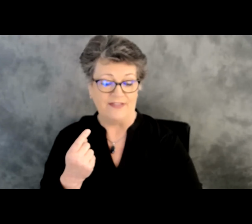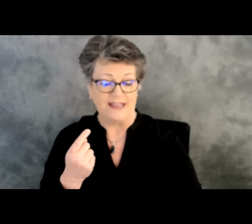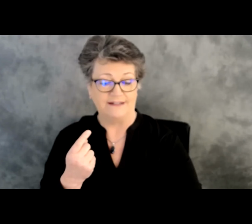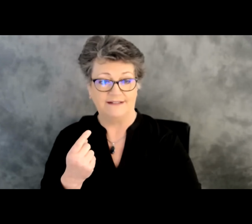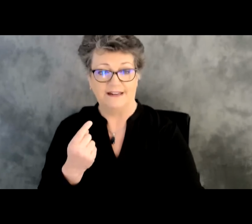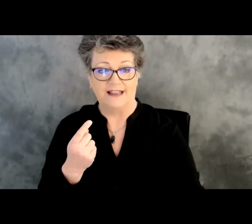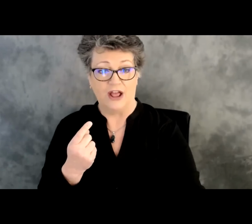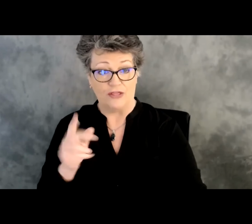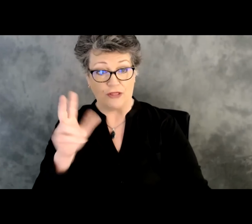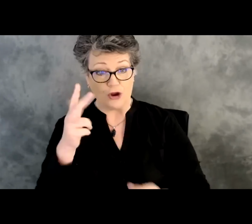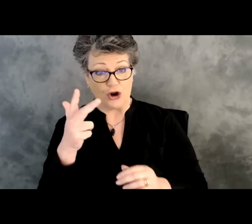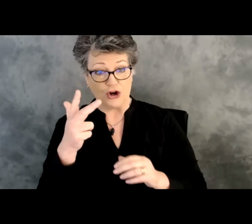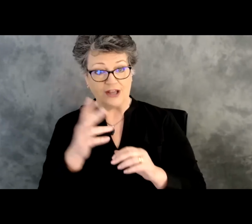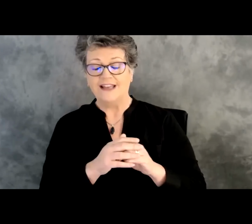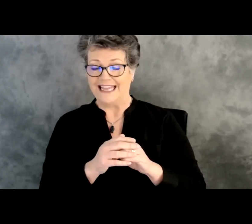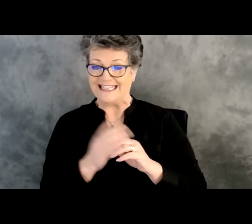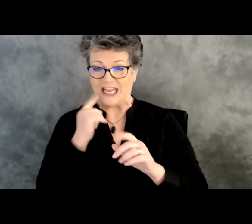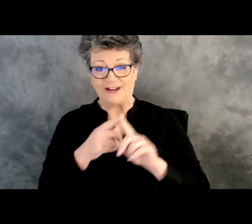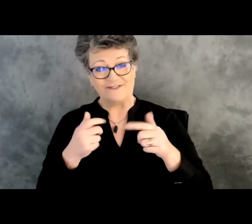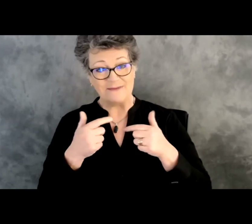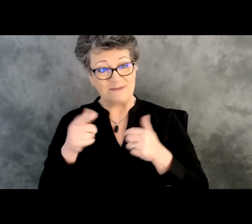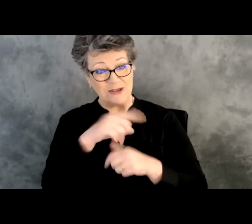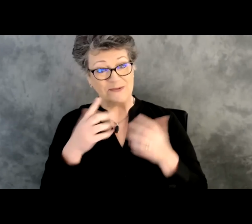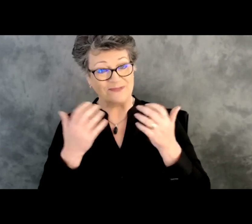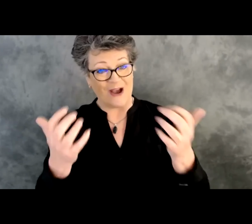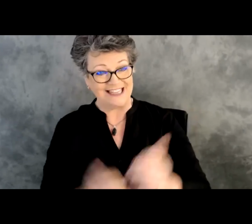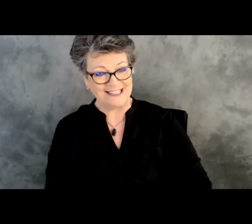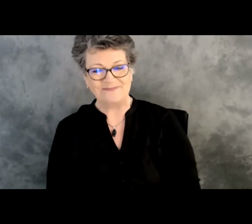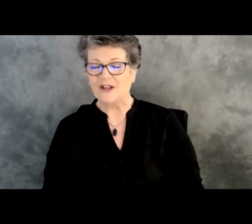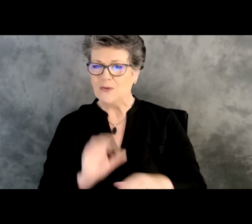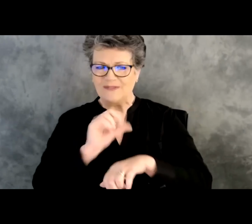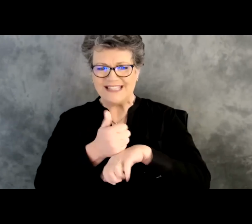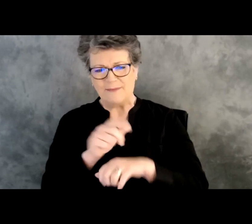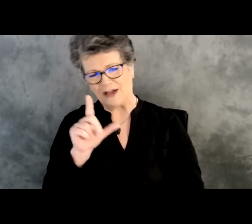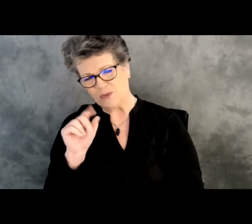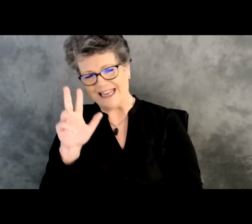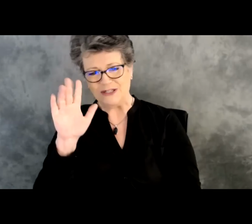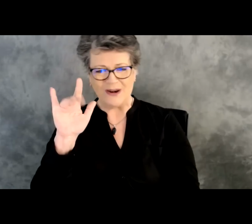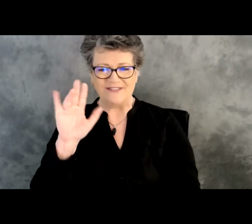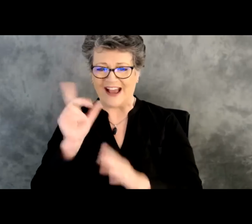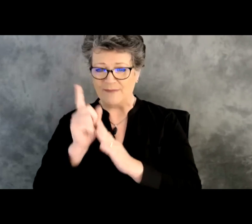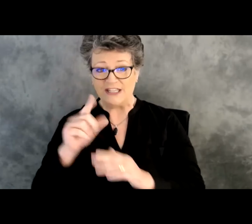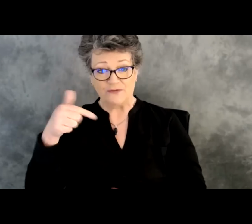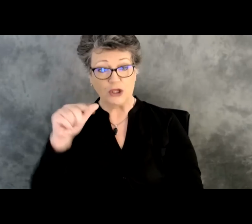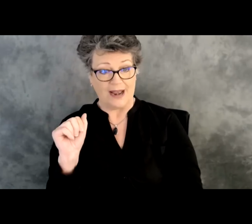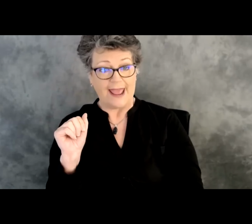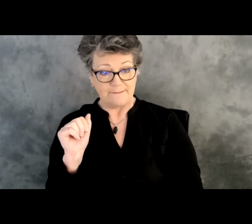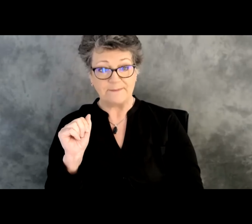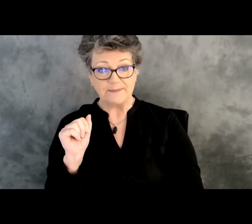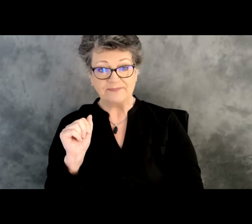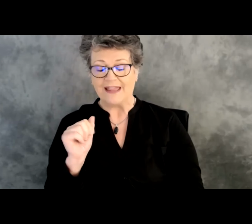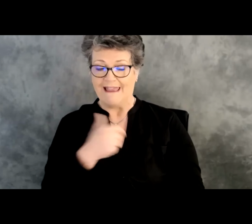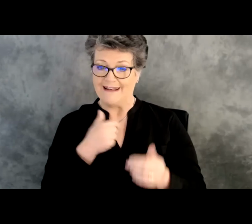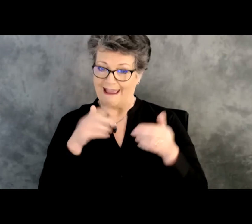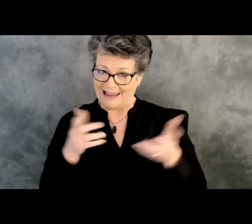today's program is hearing from you, the audience. So we've set aside about 20 to 25 minutes for Q&A, and I encourage